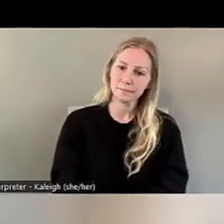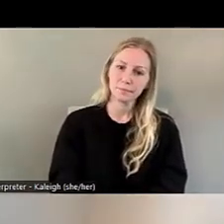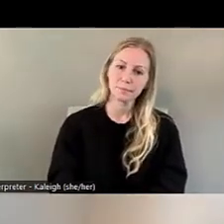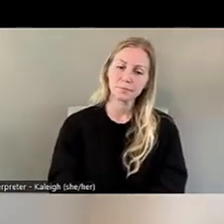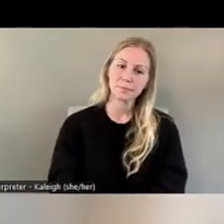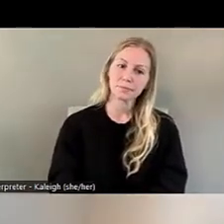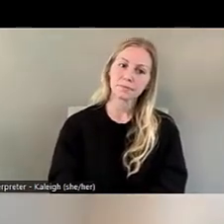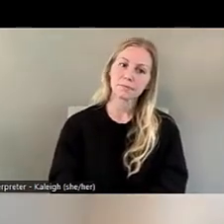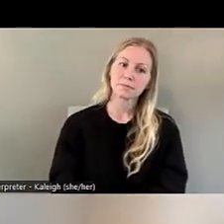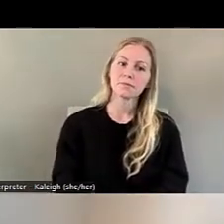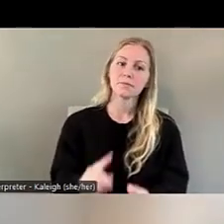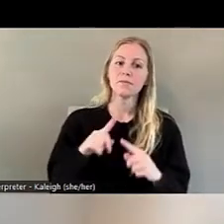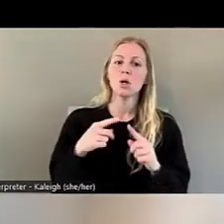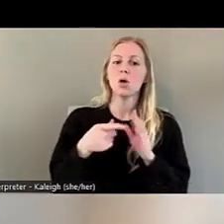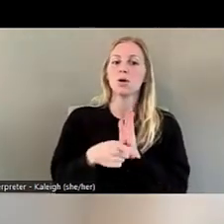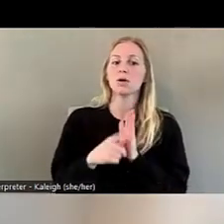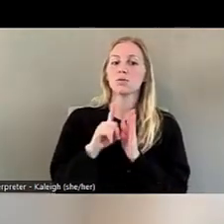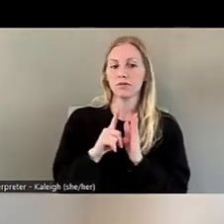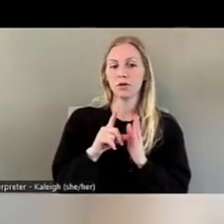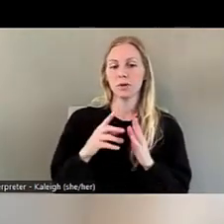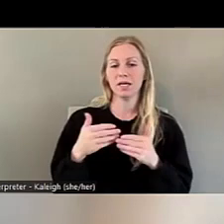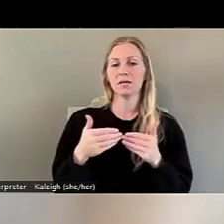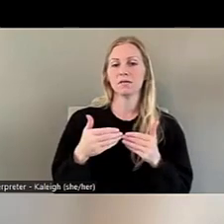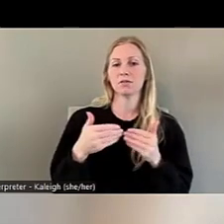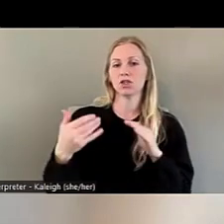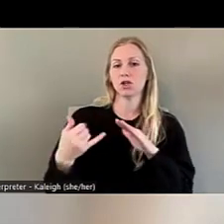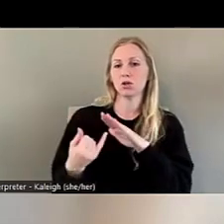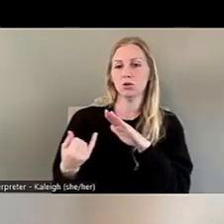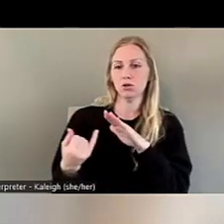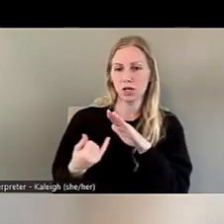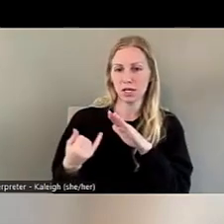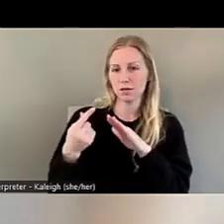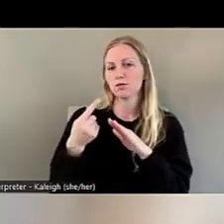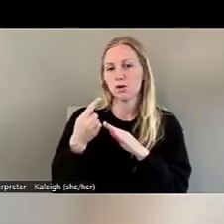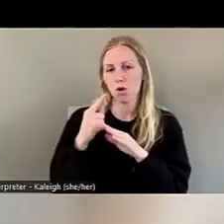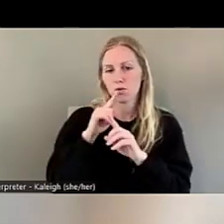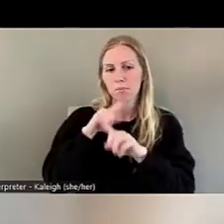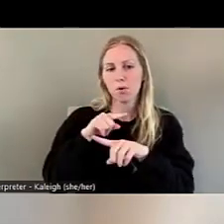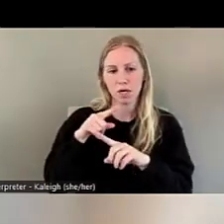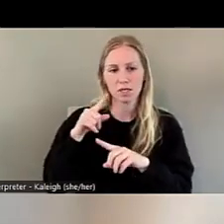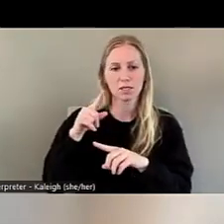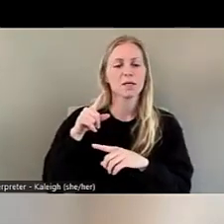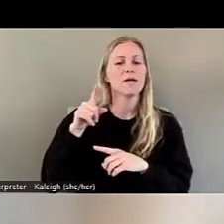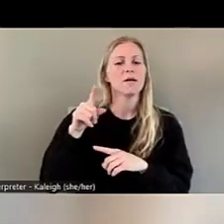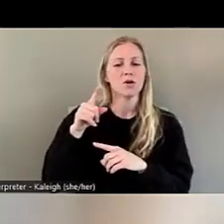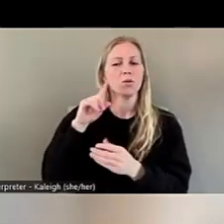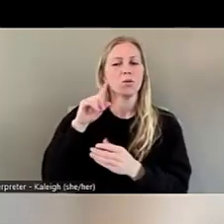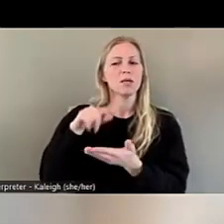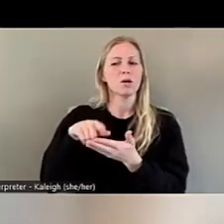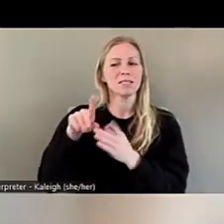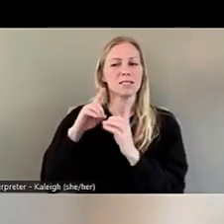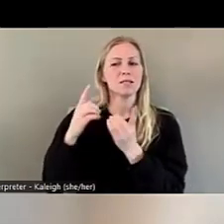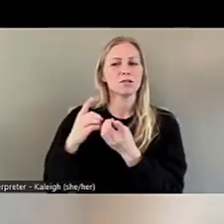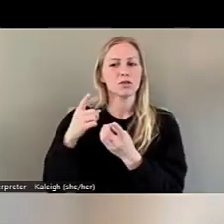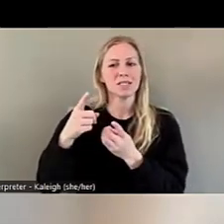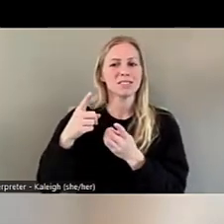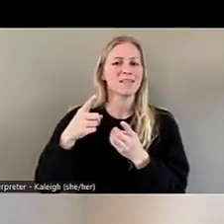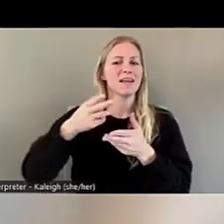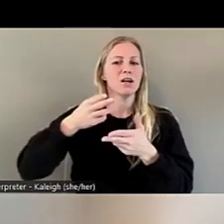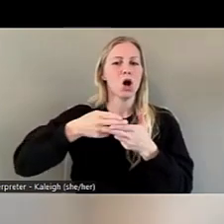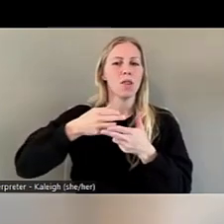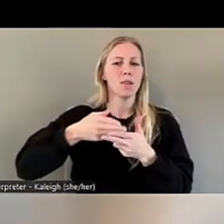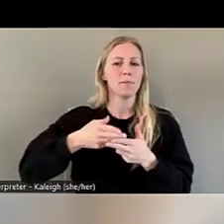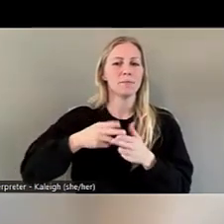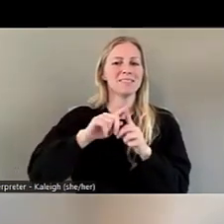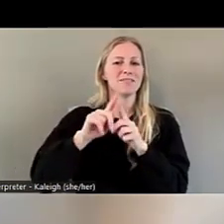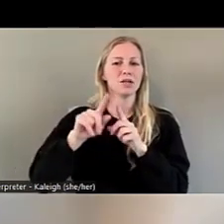When reviewing seclusion reports from the district, we found that the district referred to seclusion spaces in a range of ways.